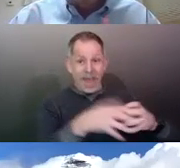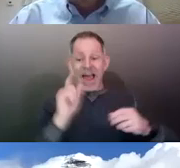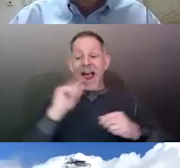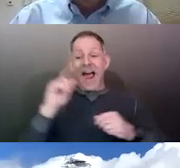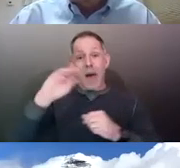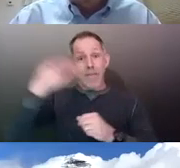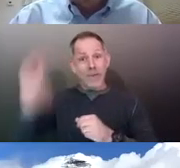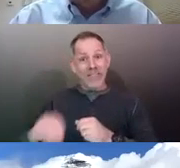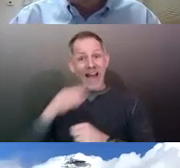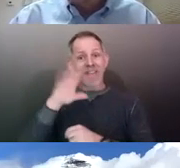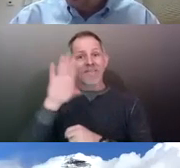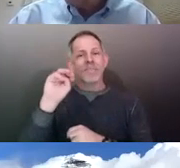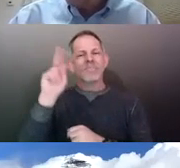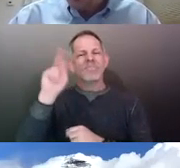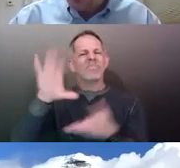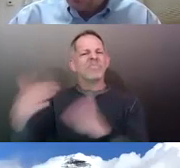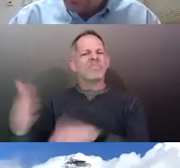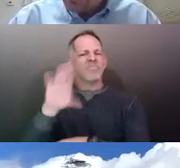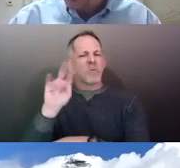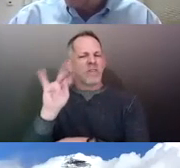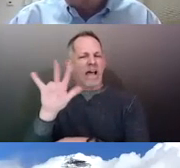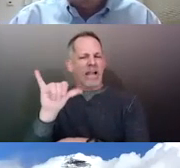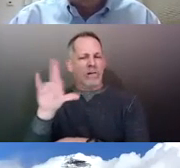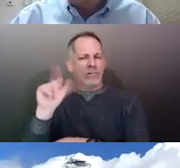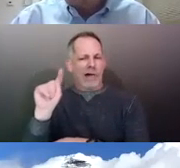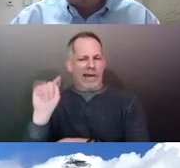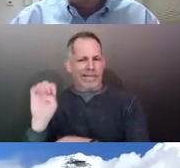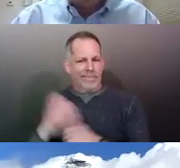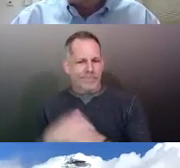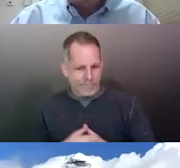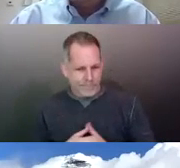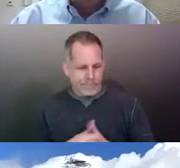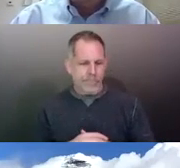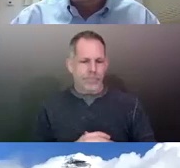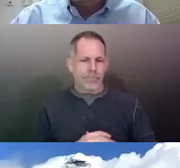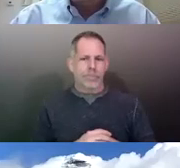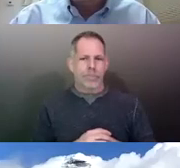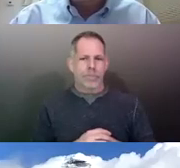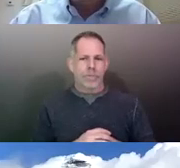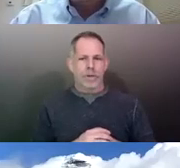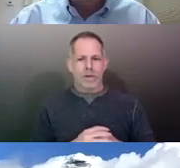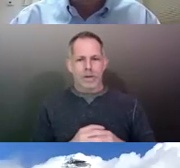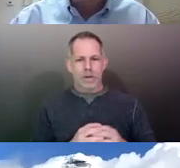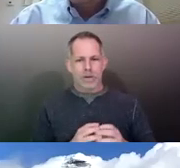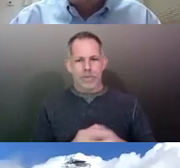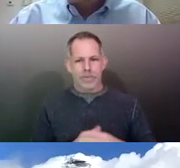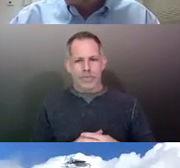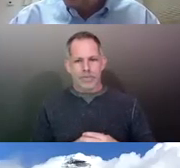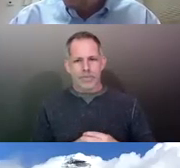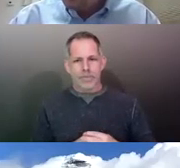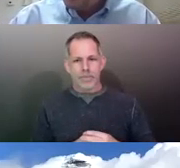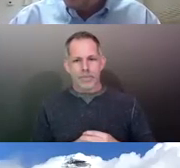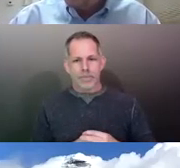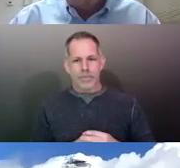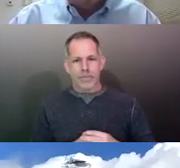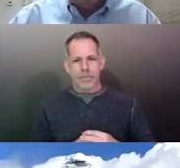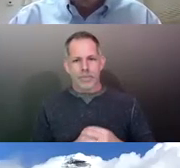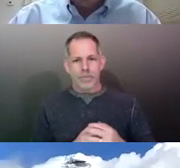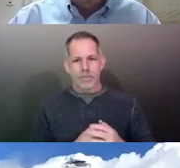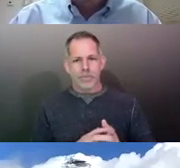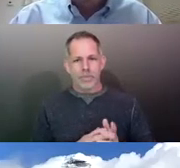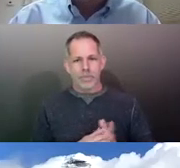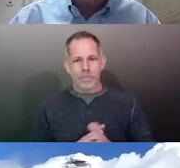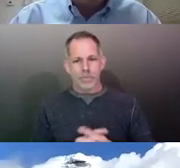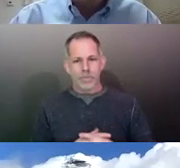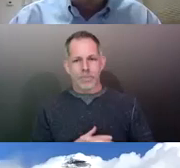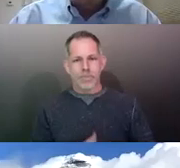is similar across groups, and those percent estimates also overlap if you run the statistics on it. What's my point here is